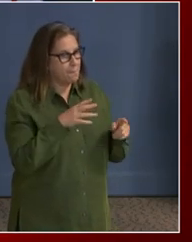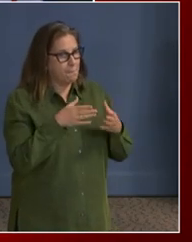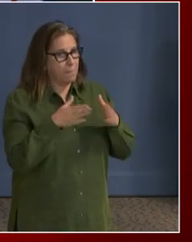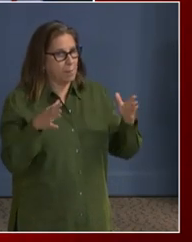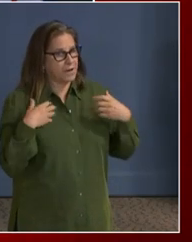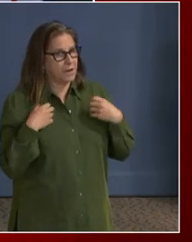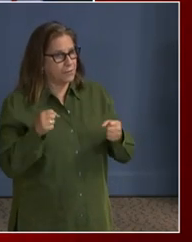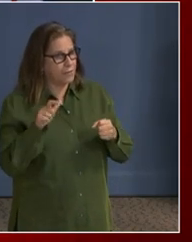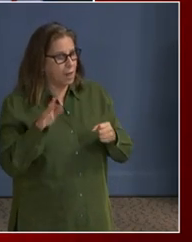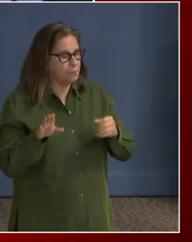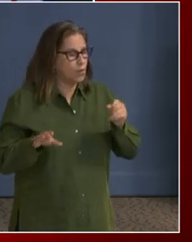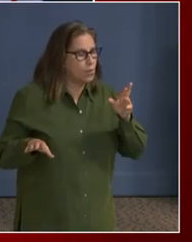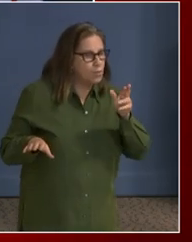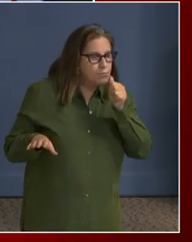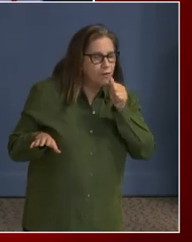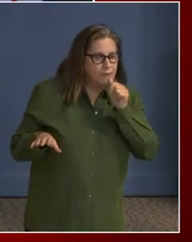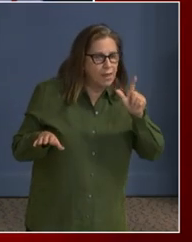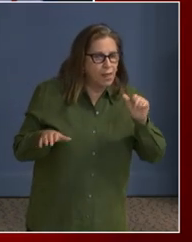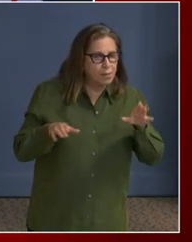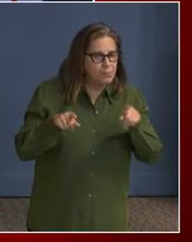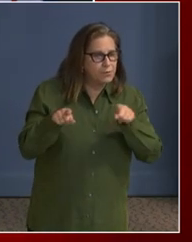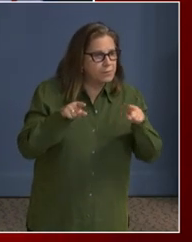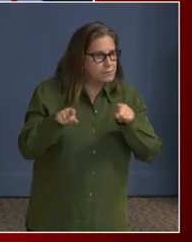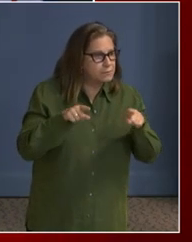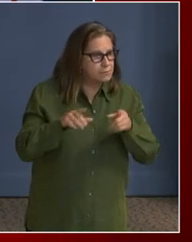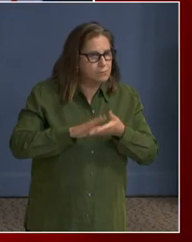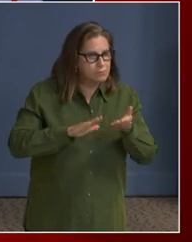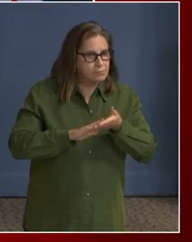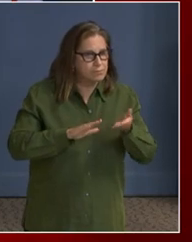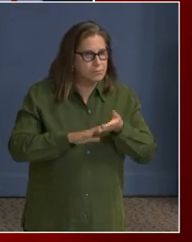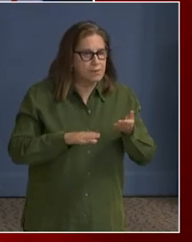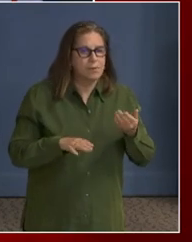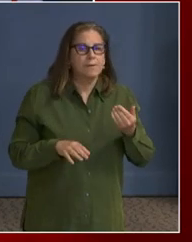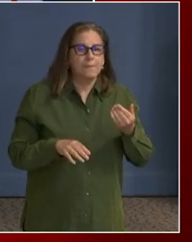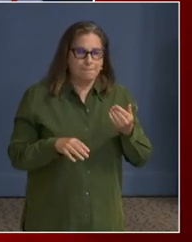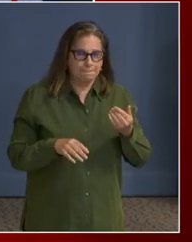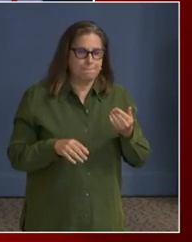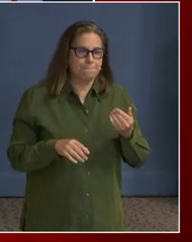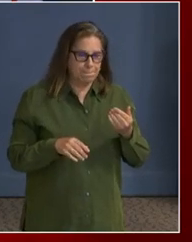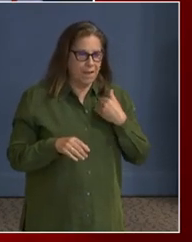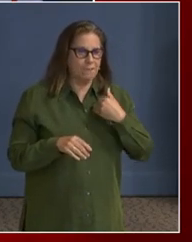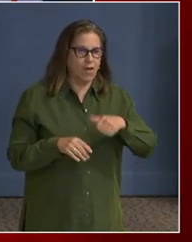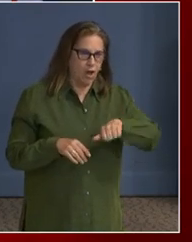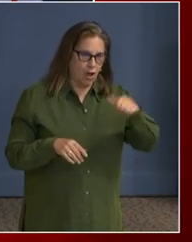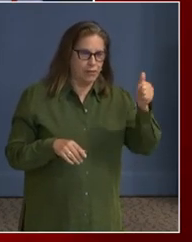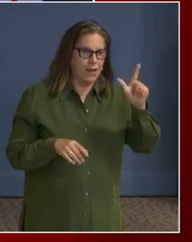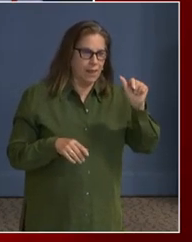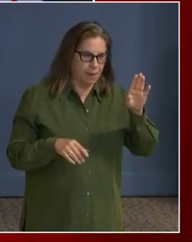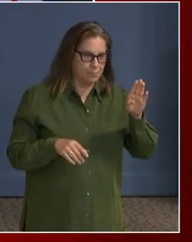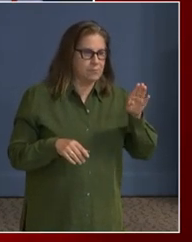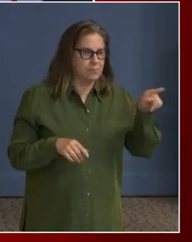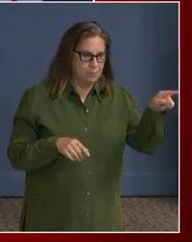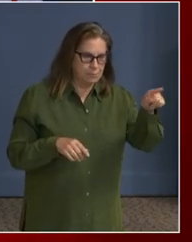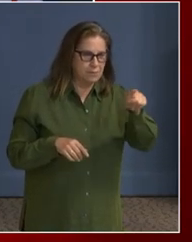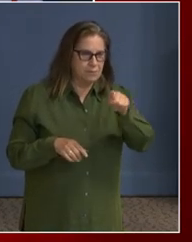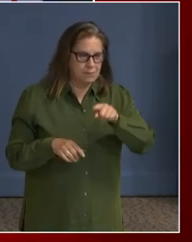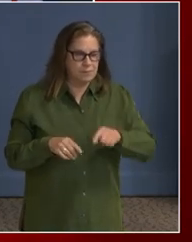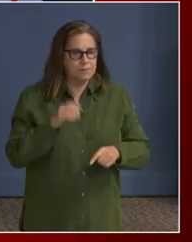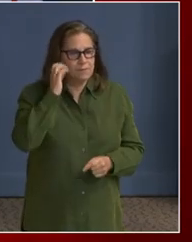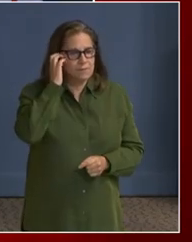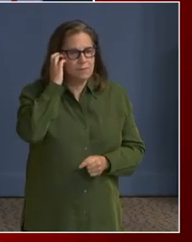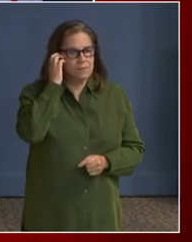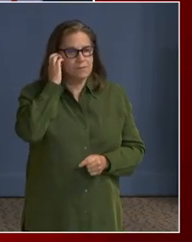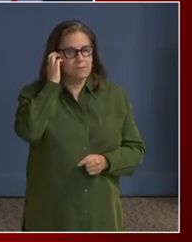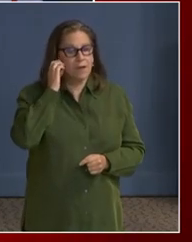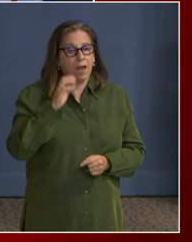the two entities doing the testing for DC? Those are our primary entities. We have other labs that do some, but not in the volumes that we do between those two, yes. So can you